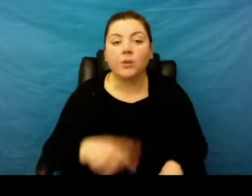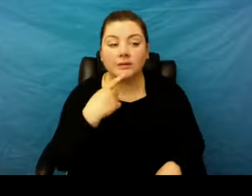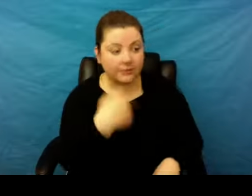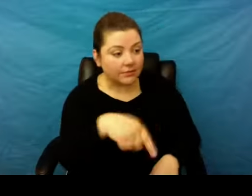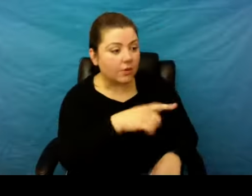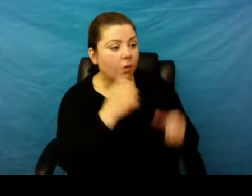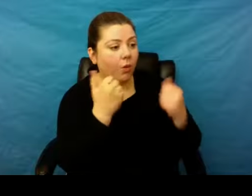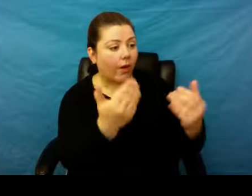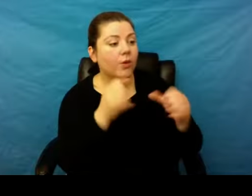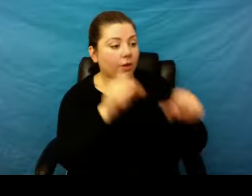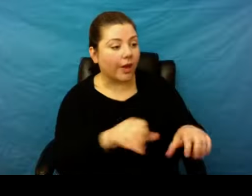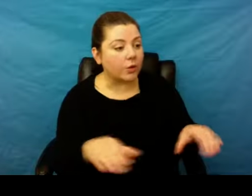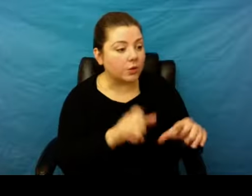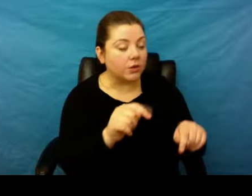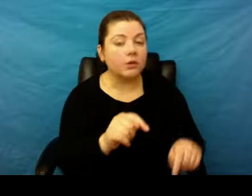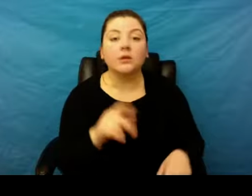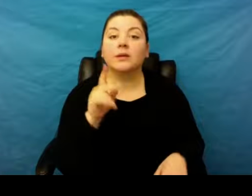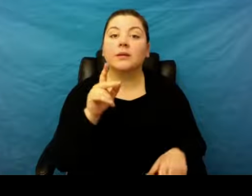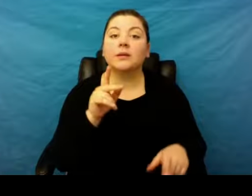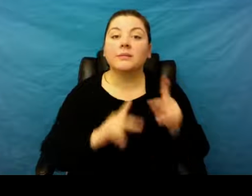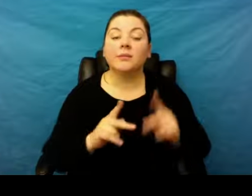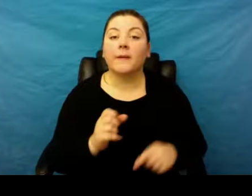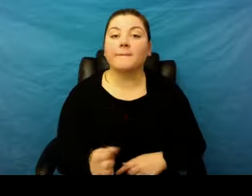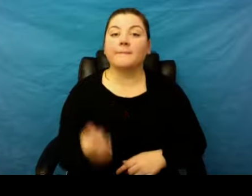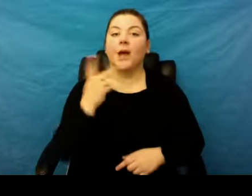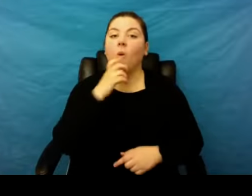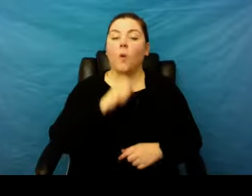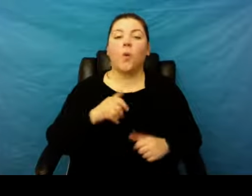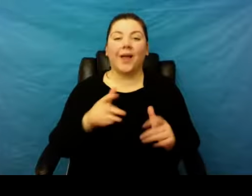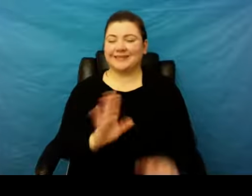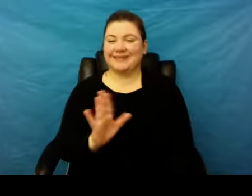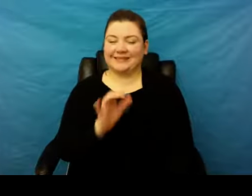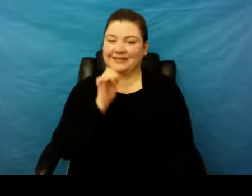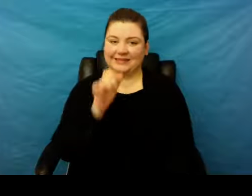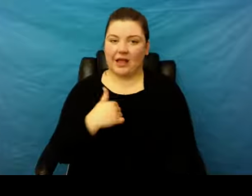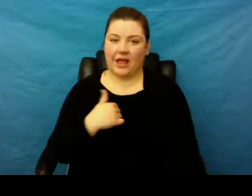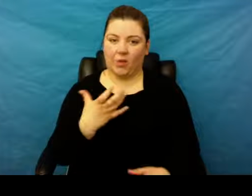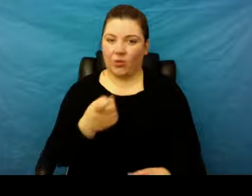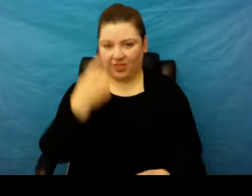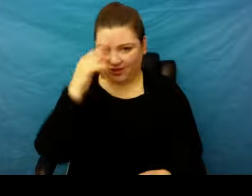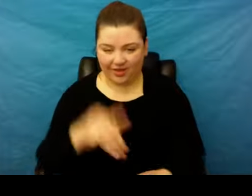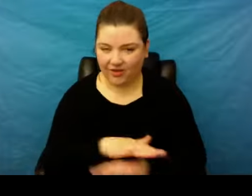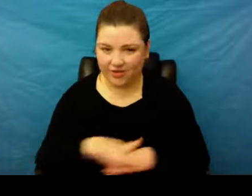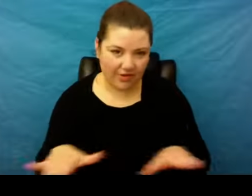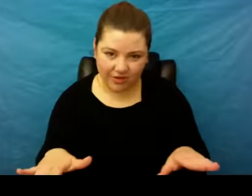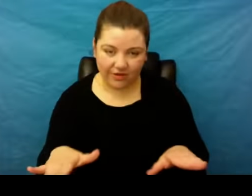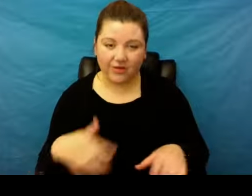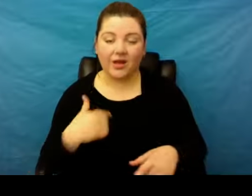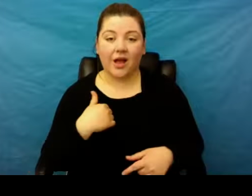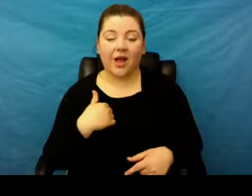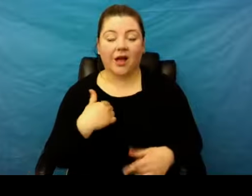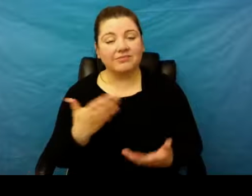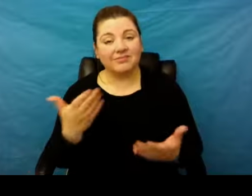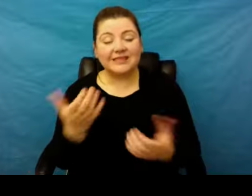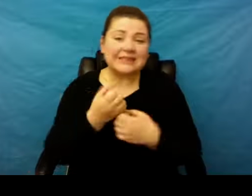assumes their old lifestyle. That is not what I'm saying. I'm saying it's safe in New York City, in Philadelphia,